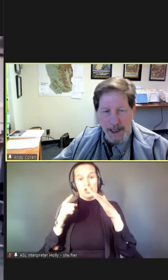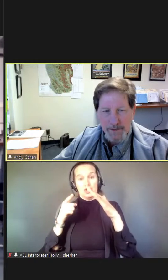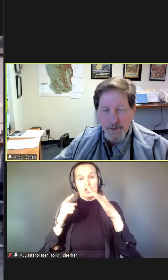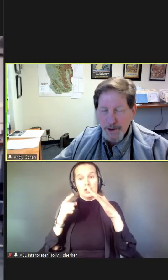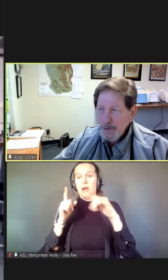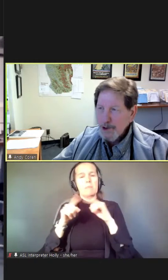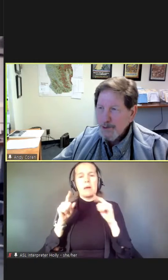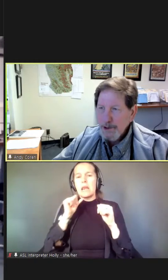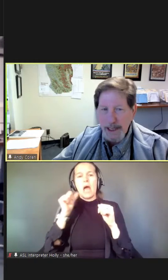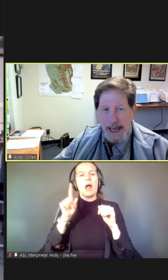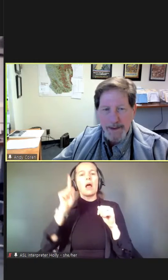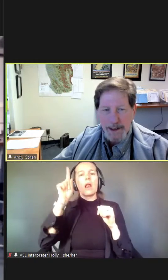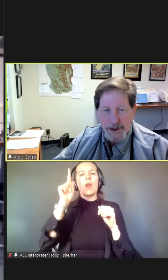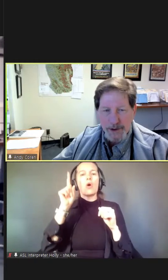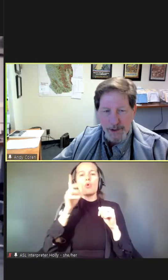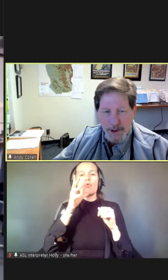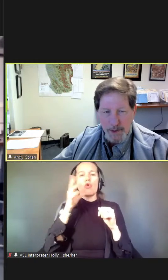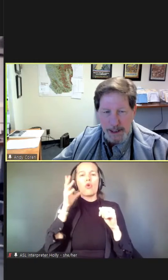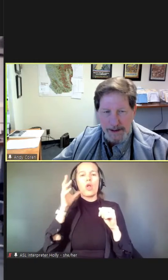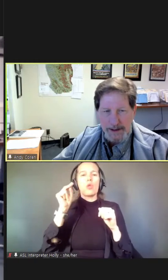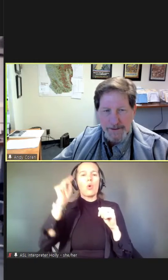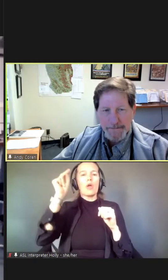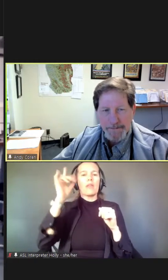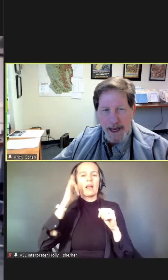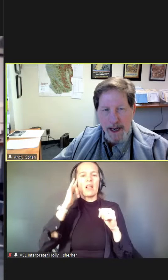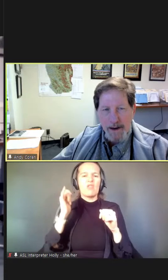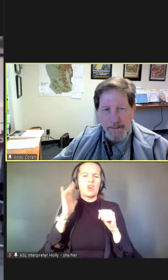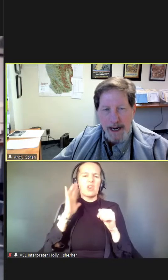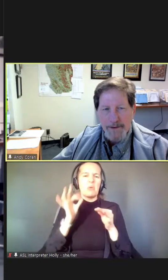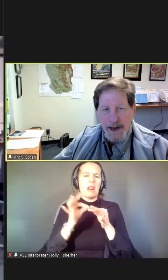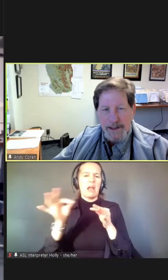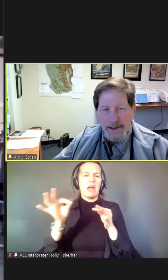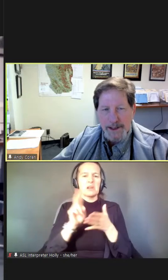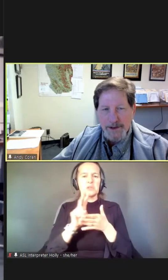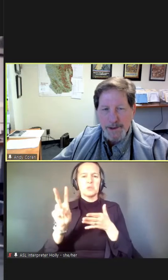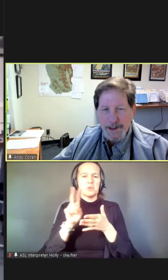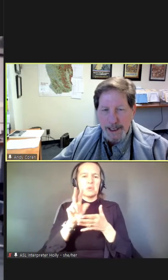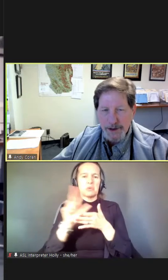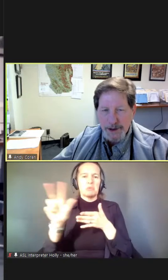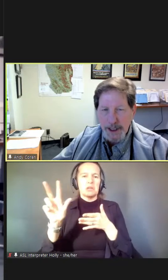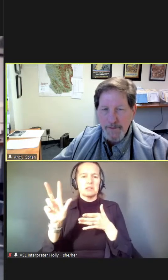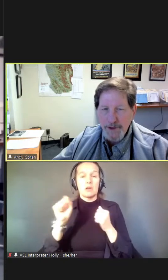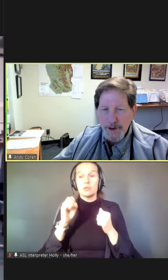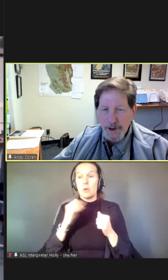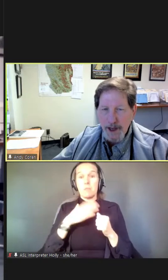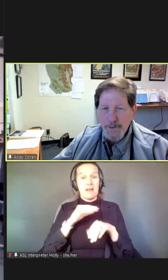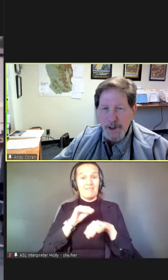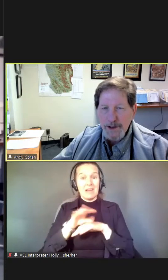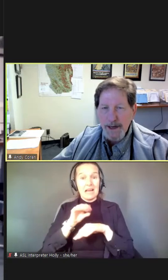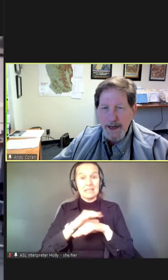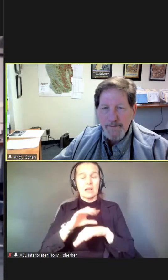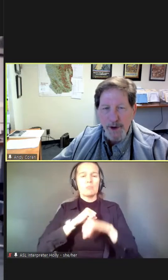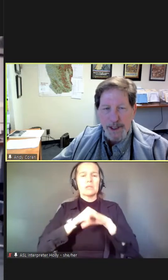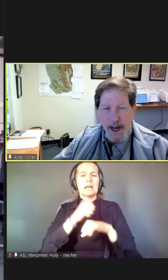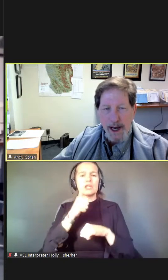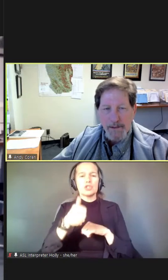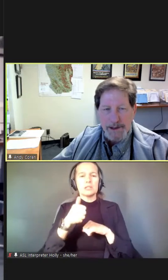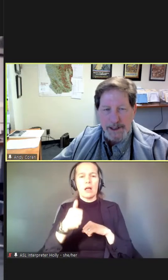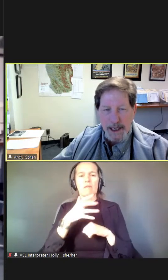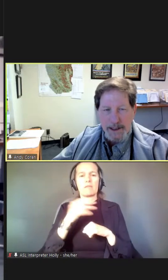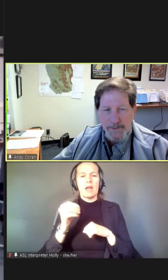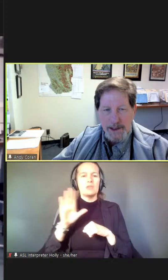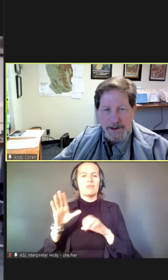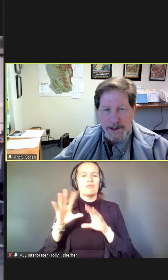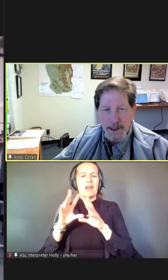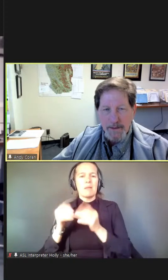Northern California, which will lag by 2 to 3 weeks. My advice is protect yourself and your loved ones by avoiding higher